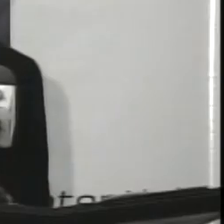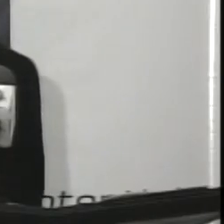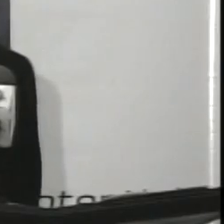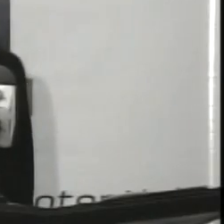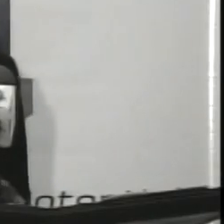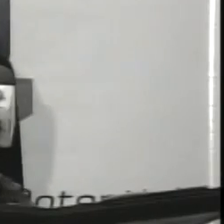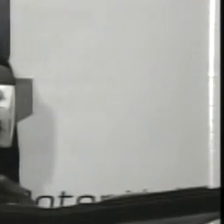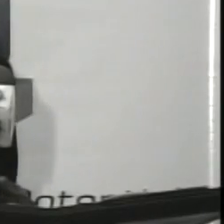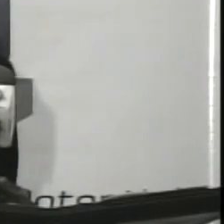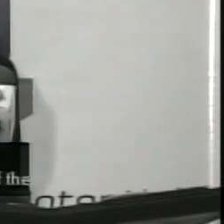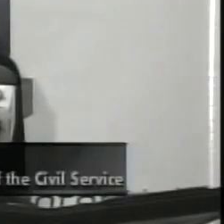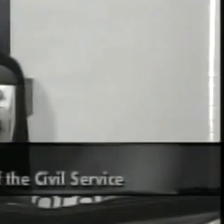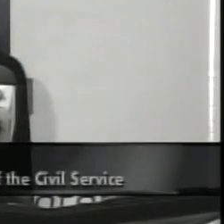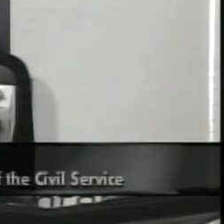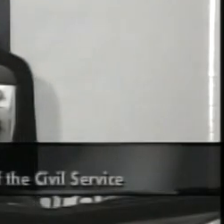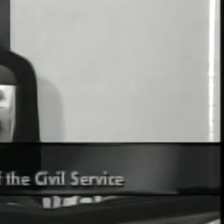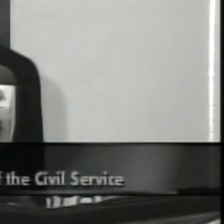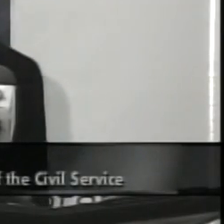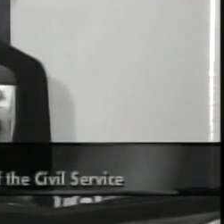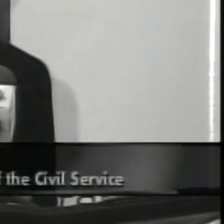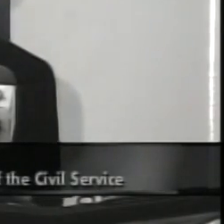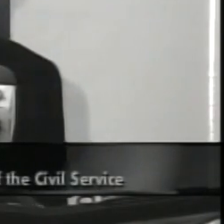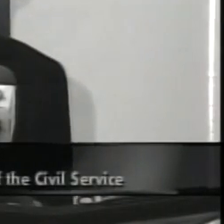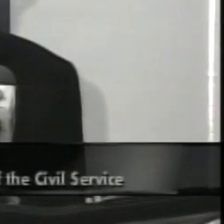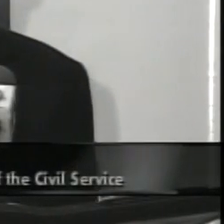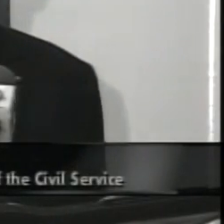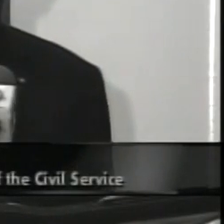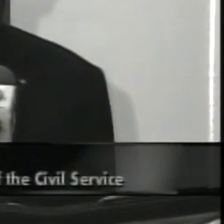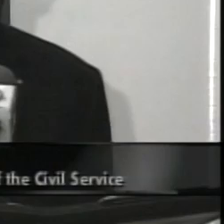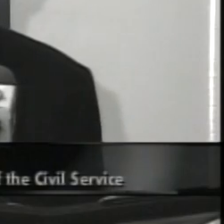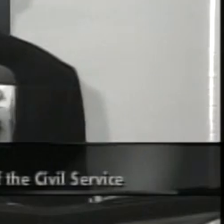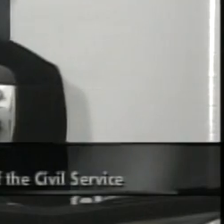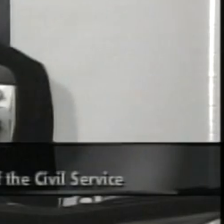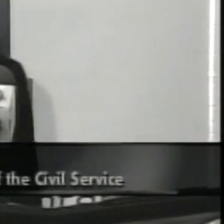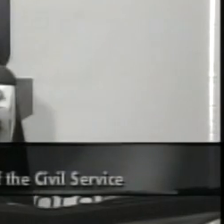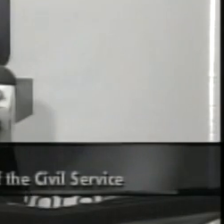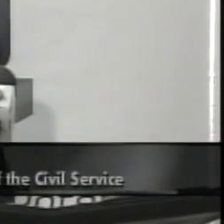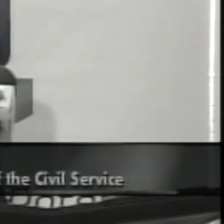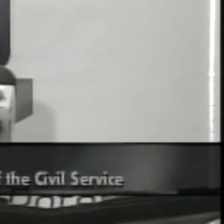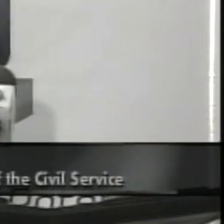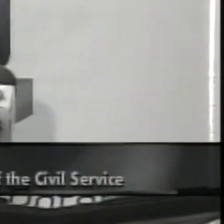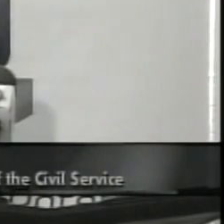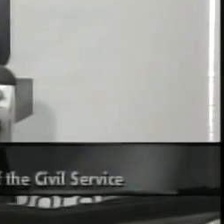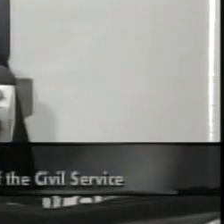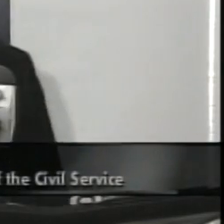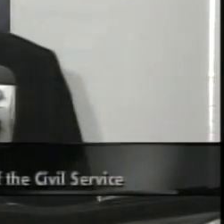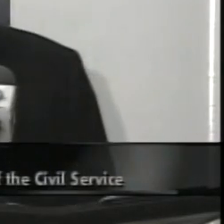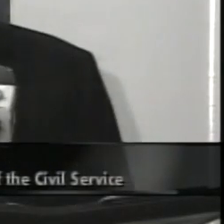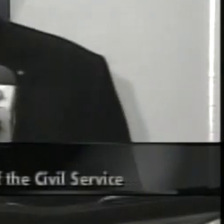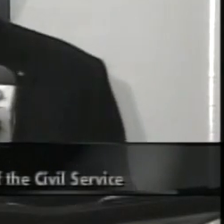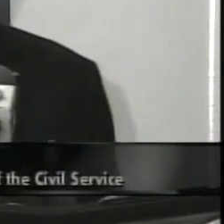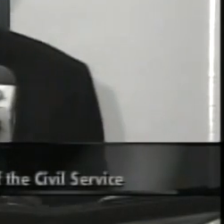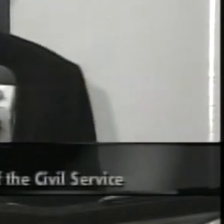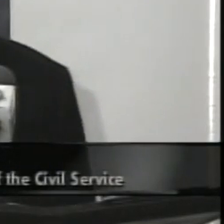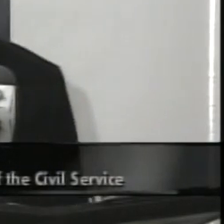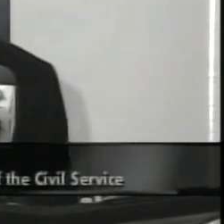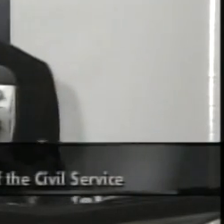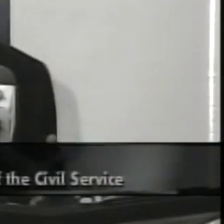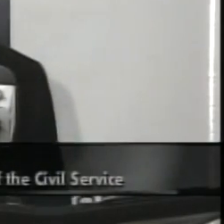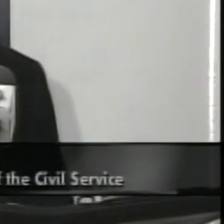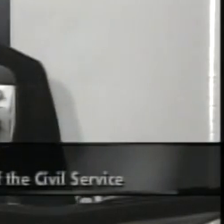Some of you already making use of the telephony aspect of this WAN, and we're